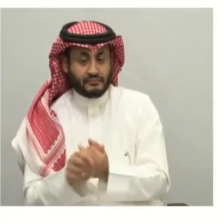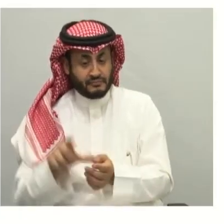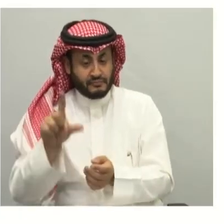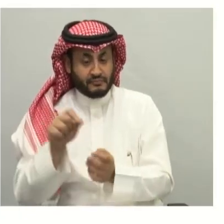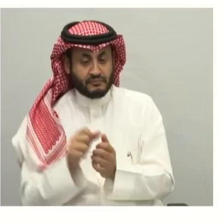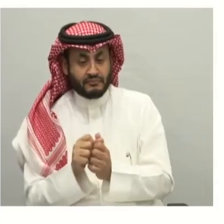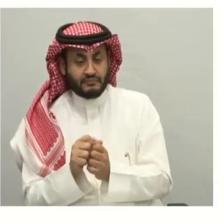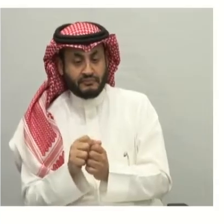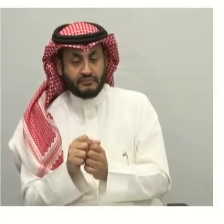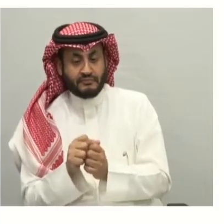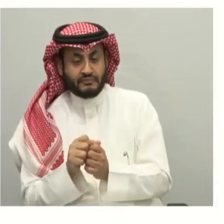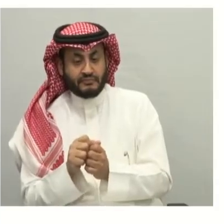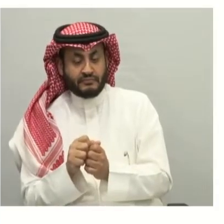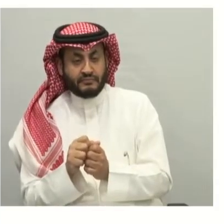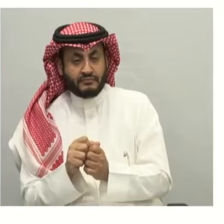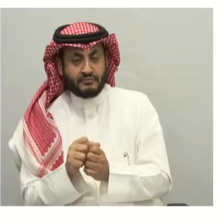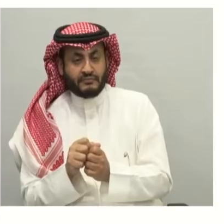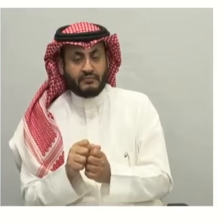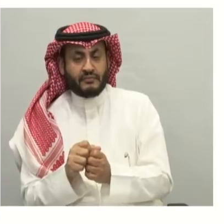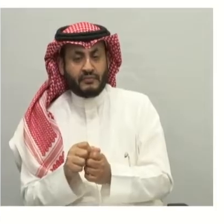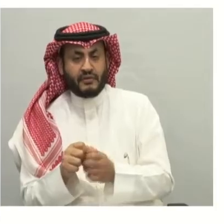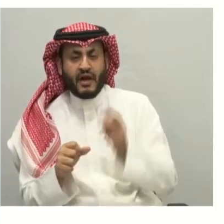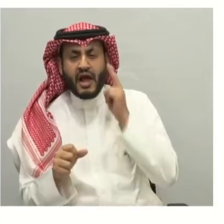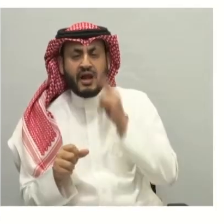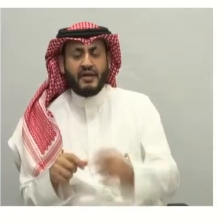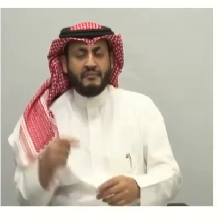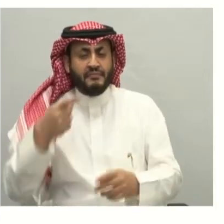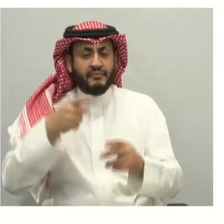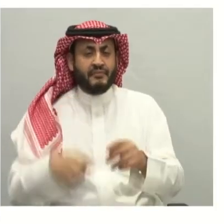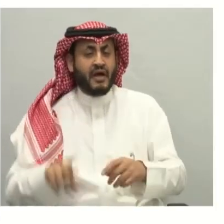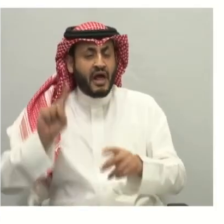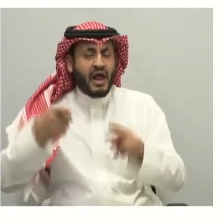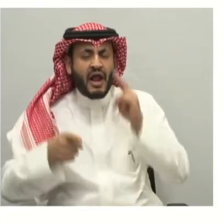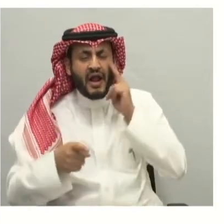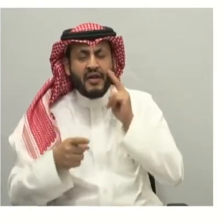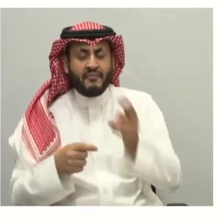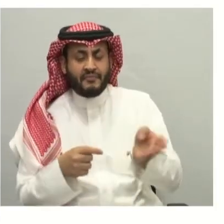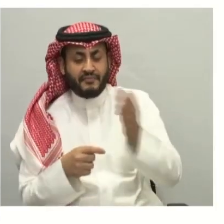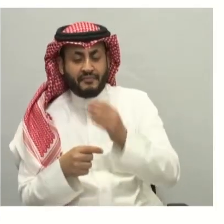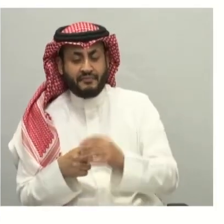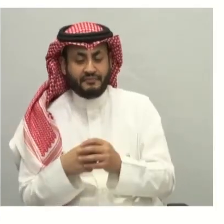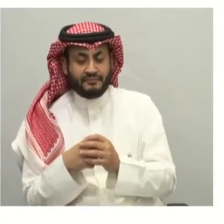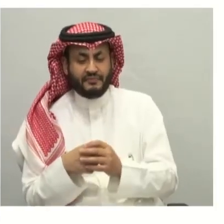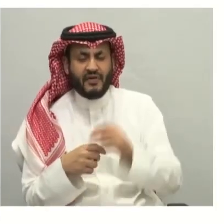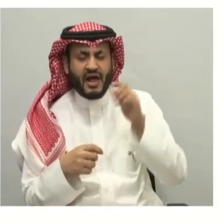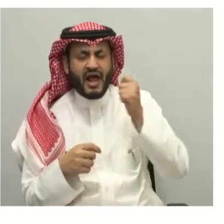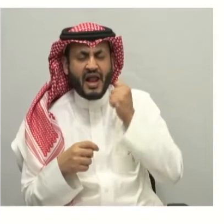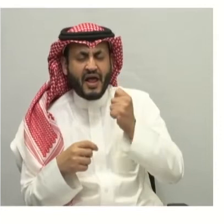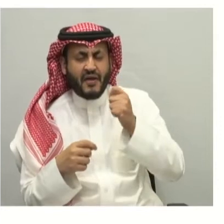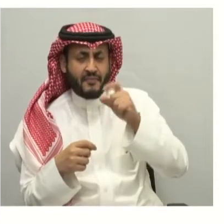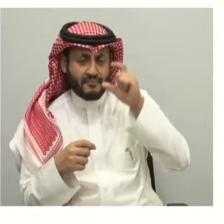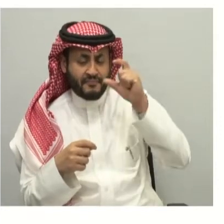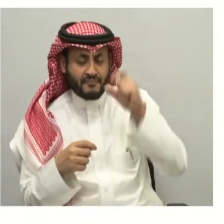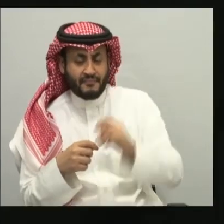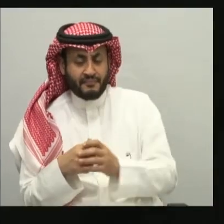good. Yes, he said that dark gray or dark blue, white or blue. So he, since he's going to